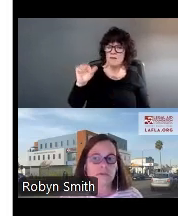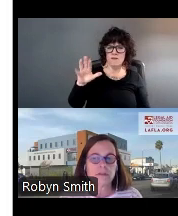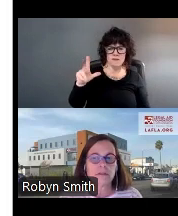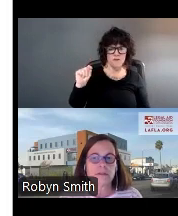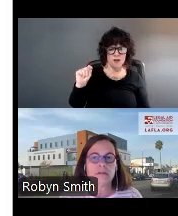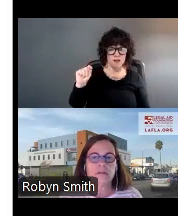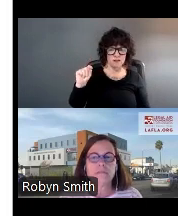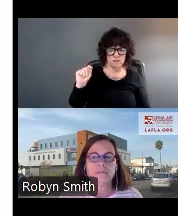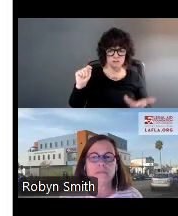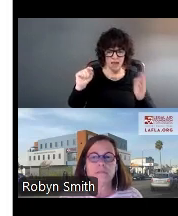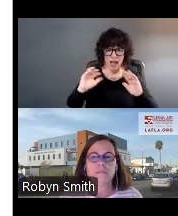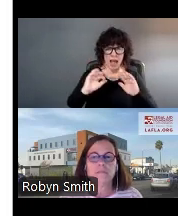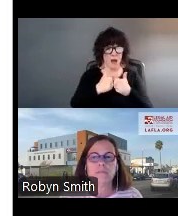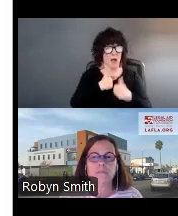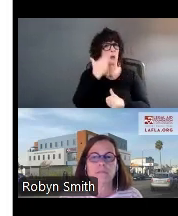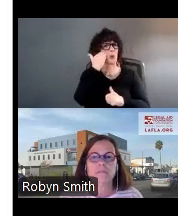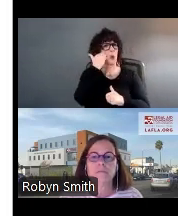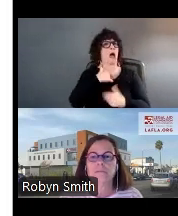have?